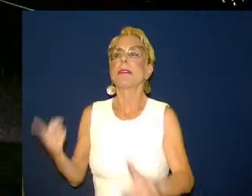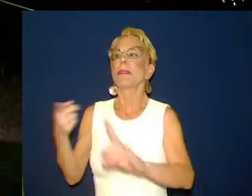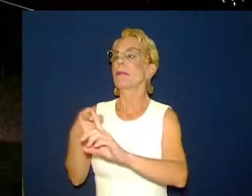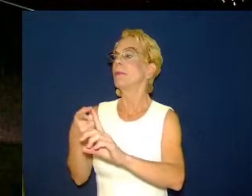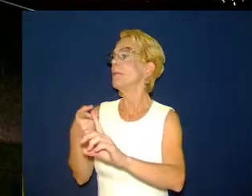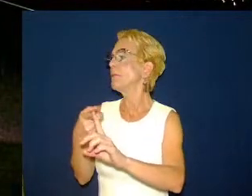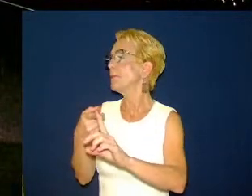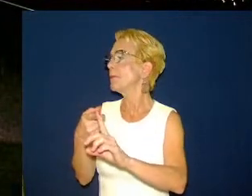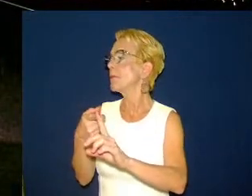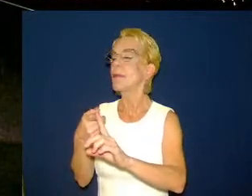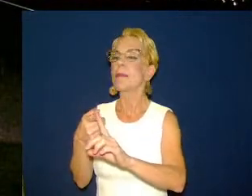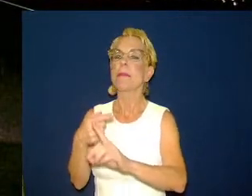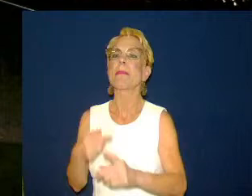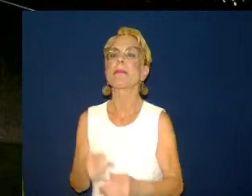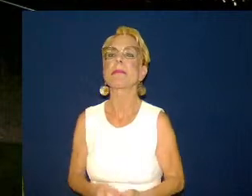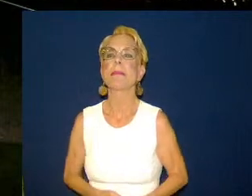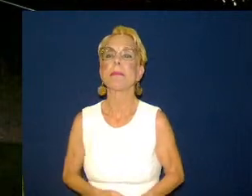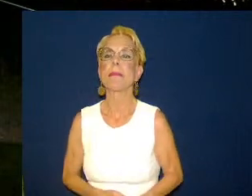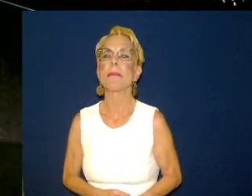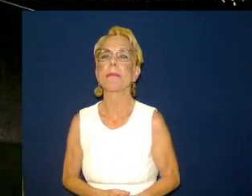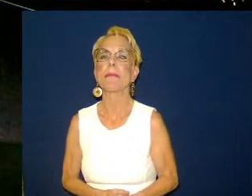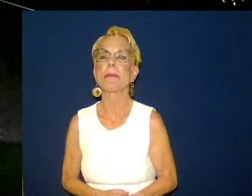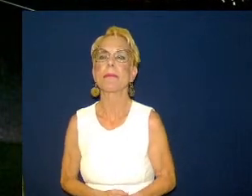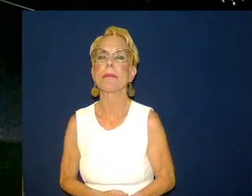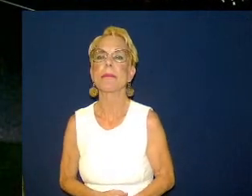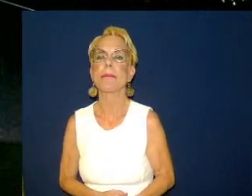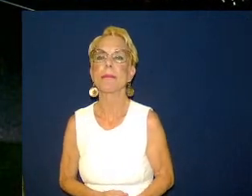eating your $19.38 steak,